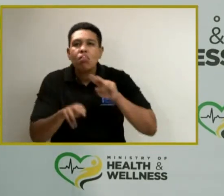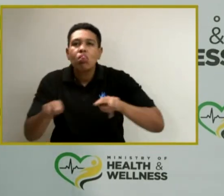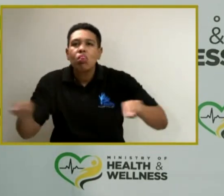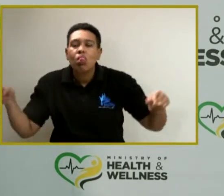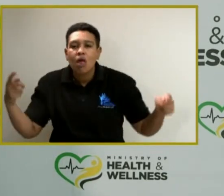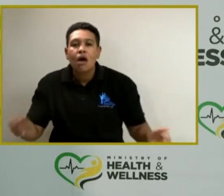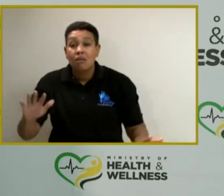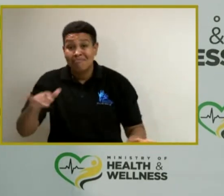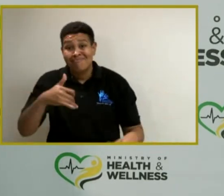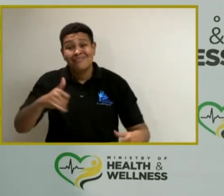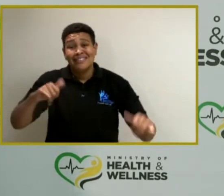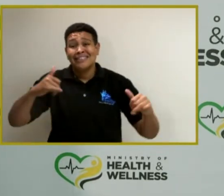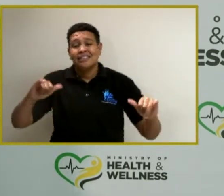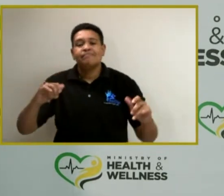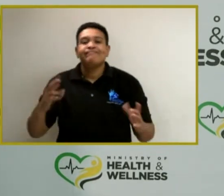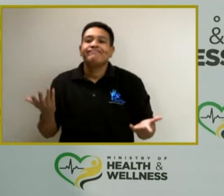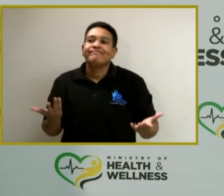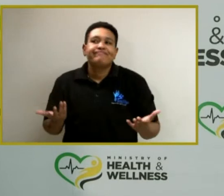position,